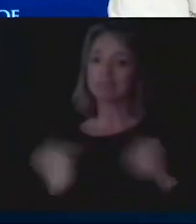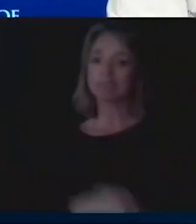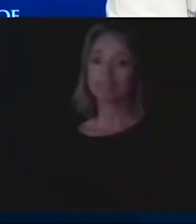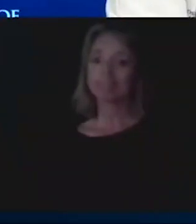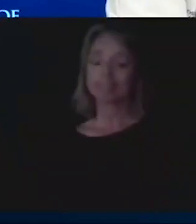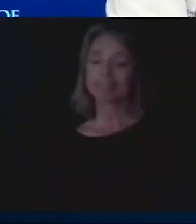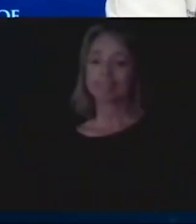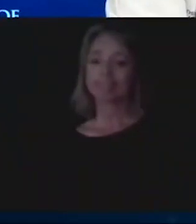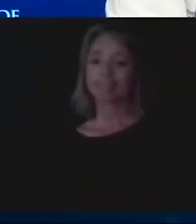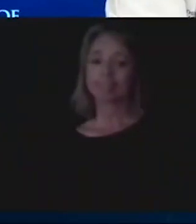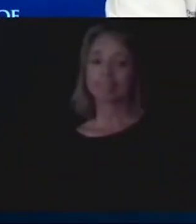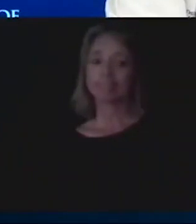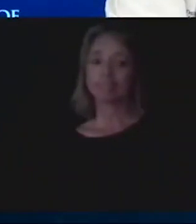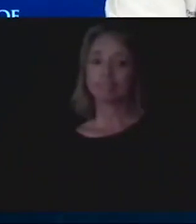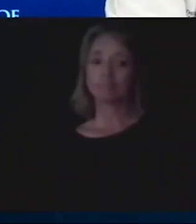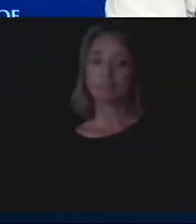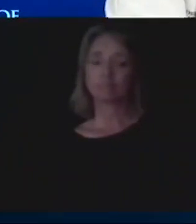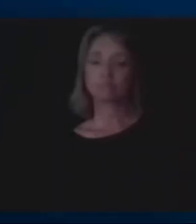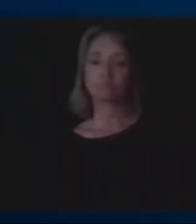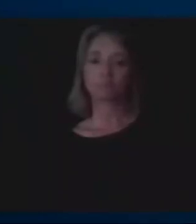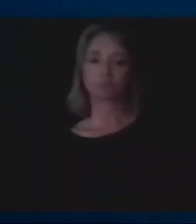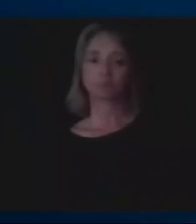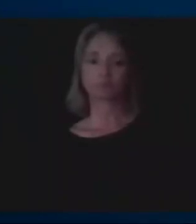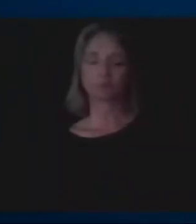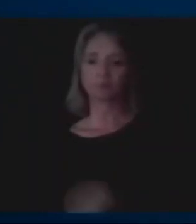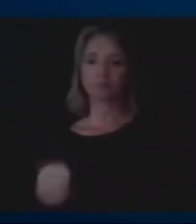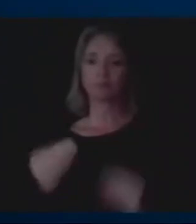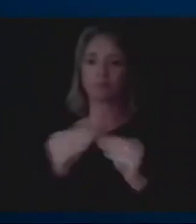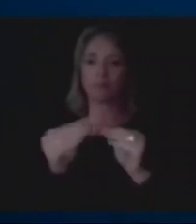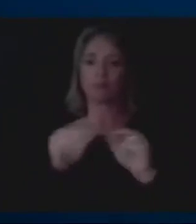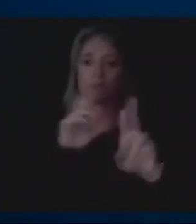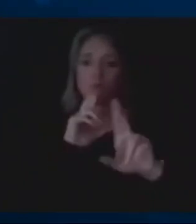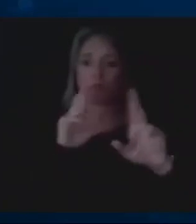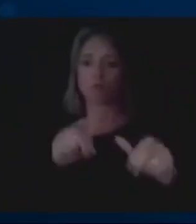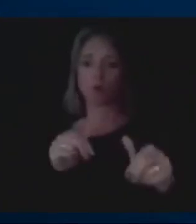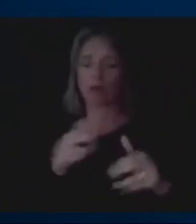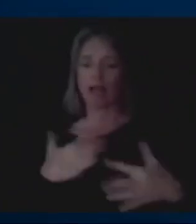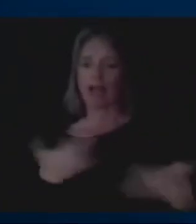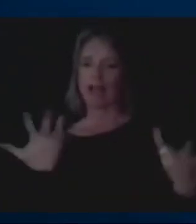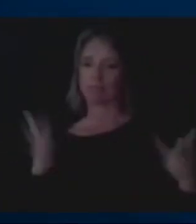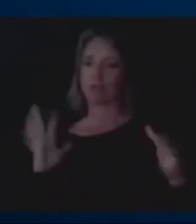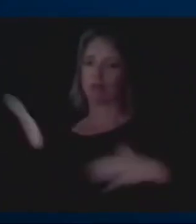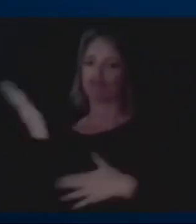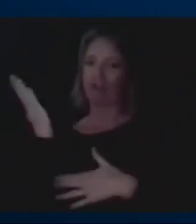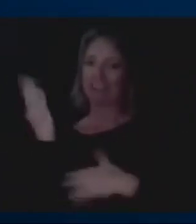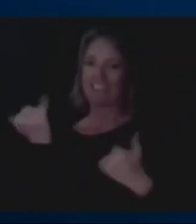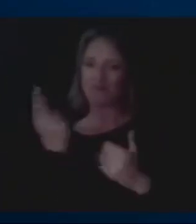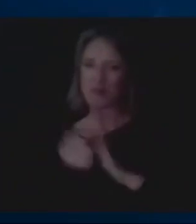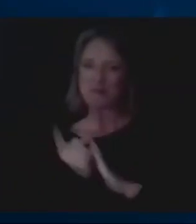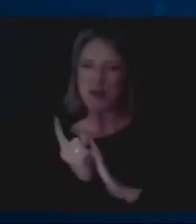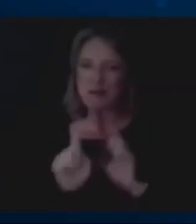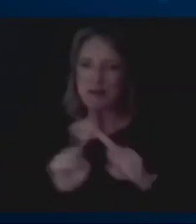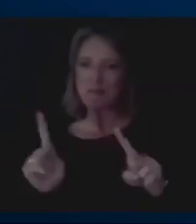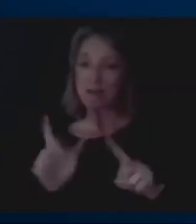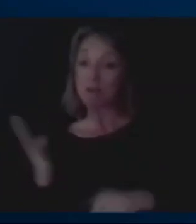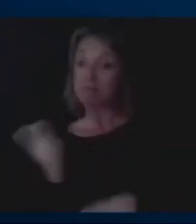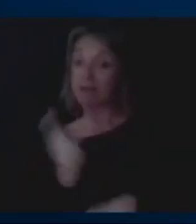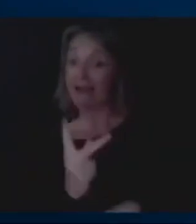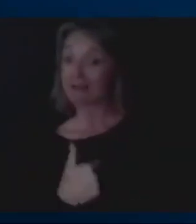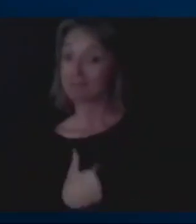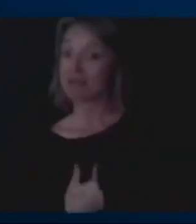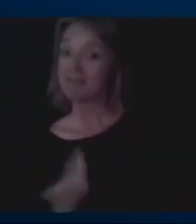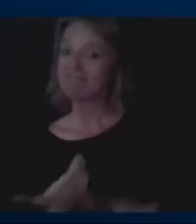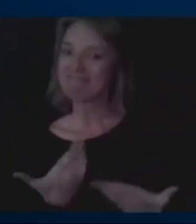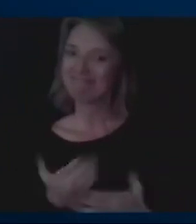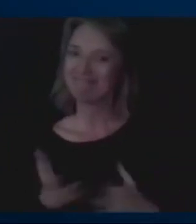Jess, are there any other reporter questions? We're done. I'm done ranting for the moment. It may come back, though. It may come back. But are there